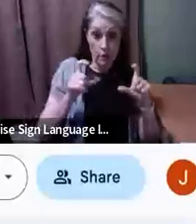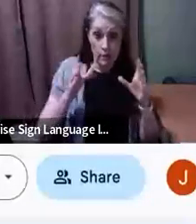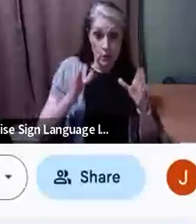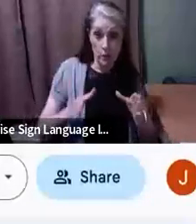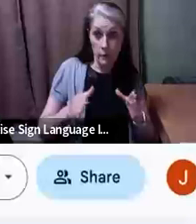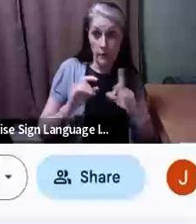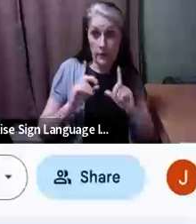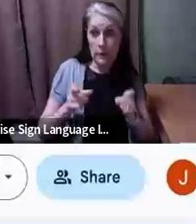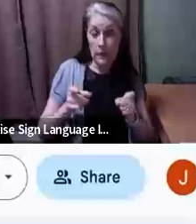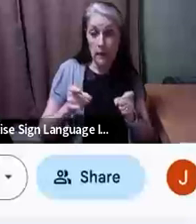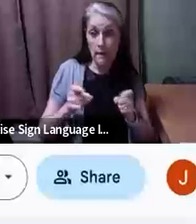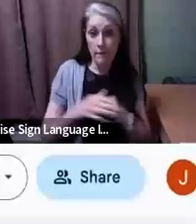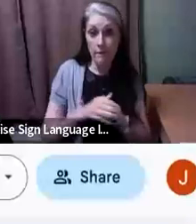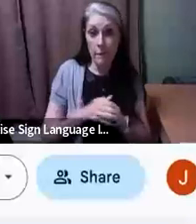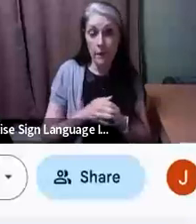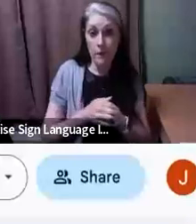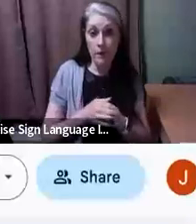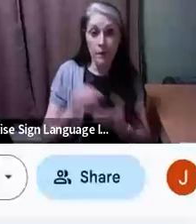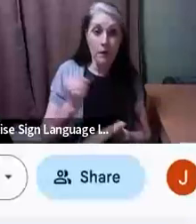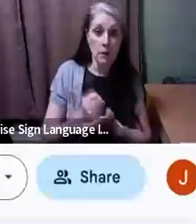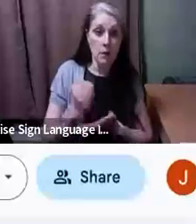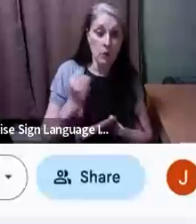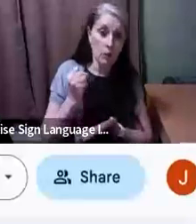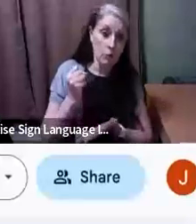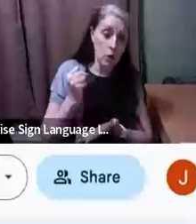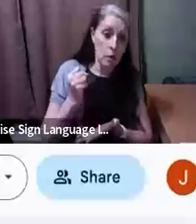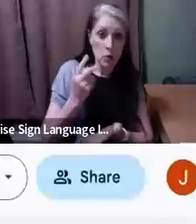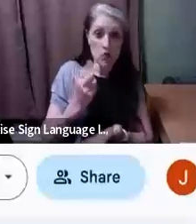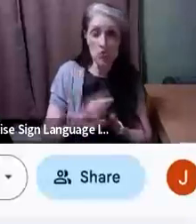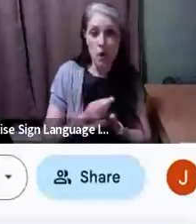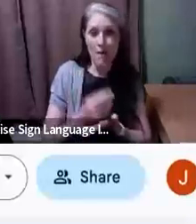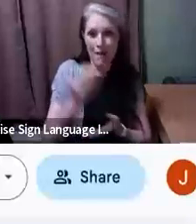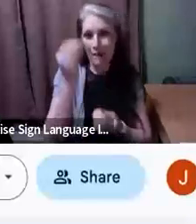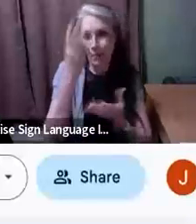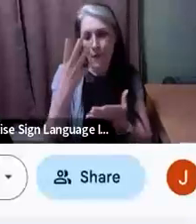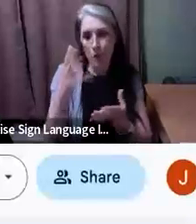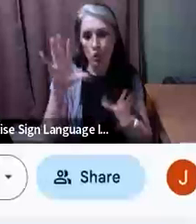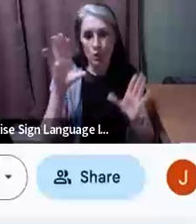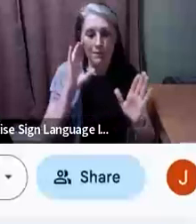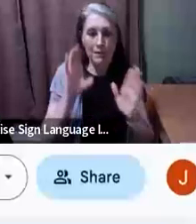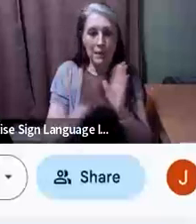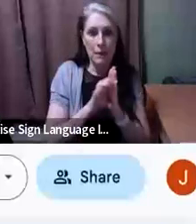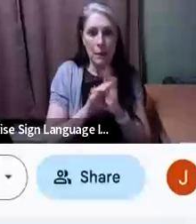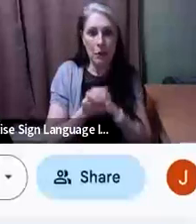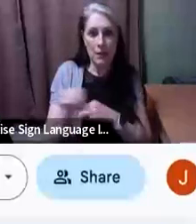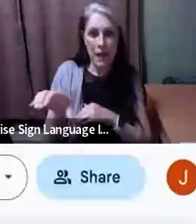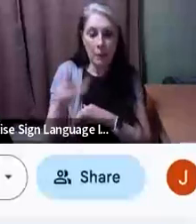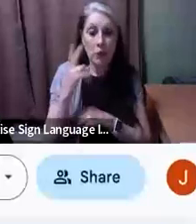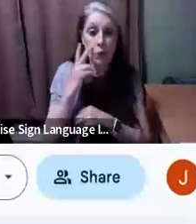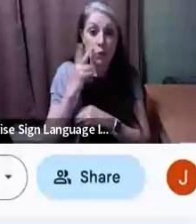might give copyright information. All of that could be image caption. You will also see it